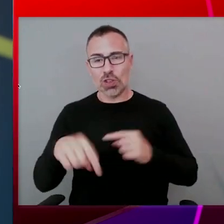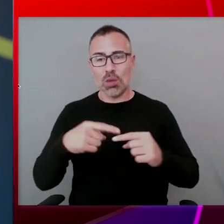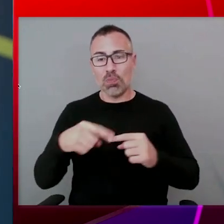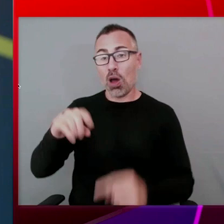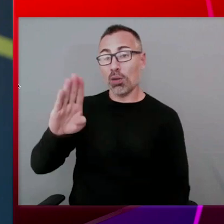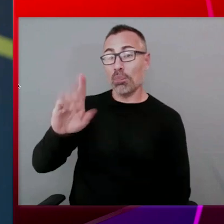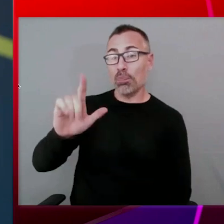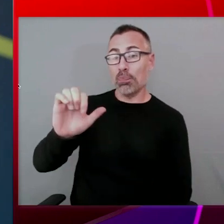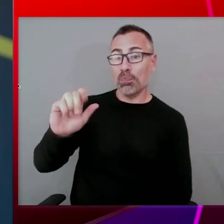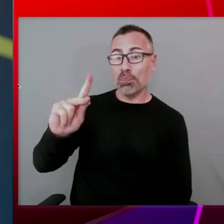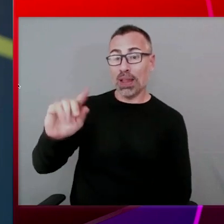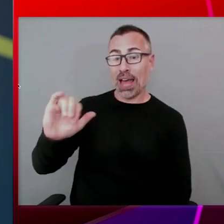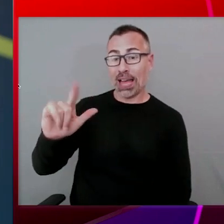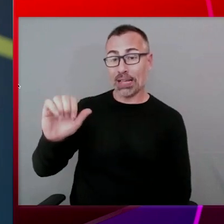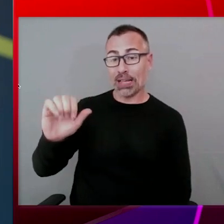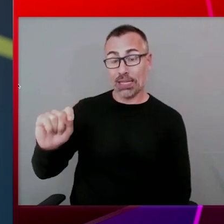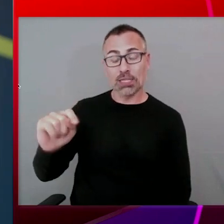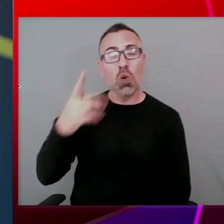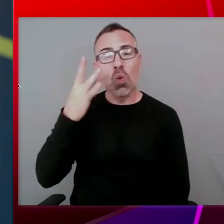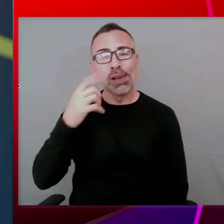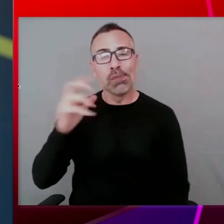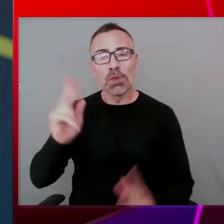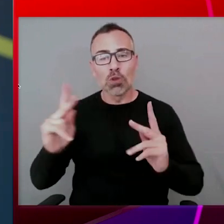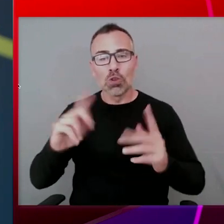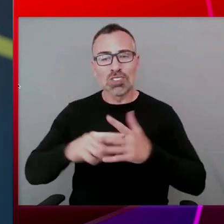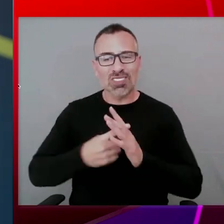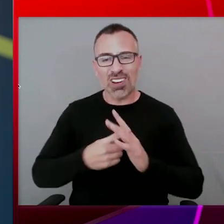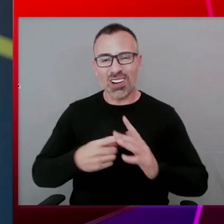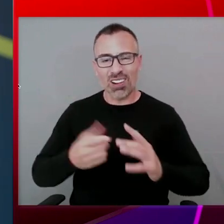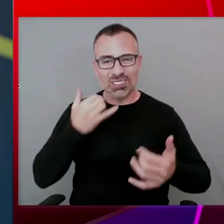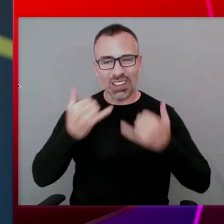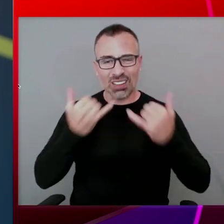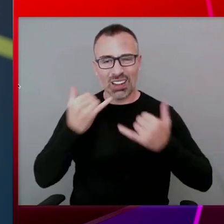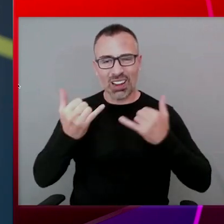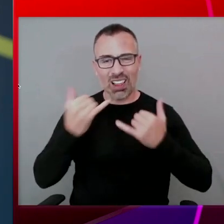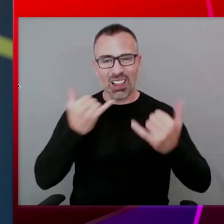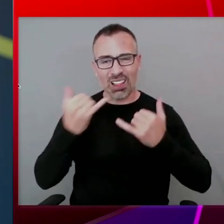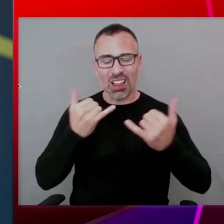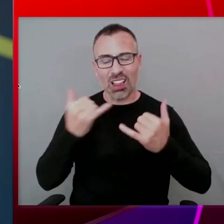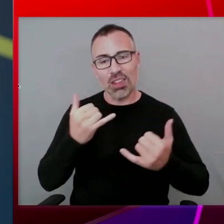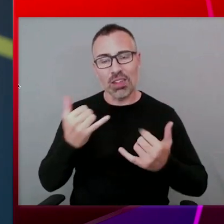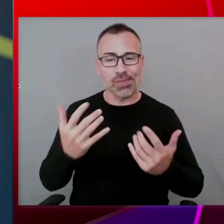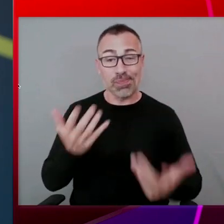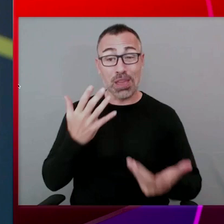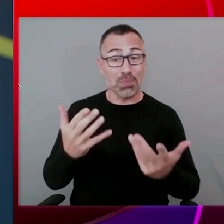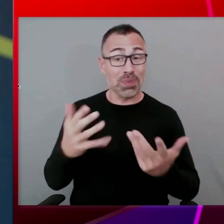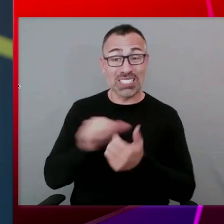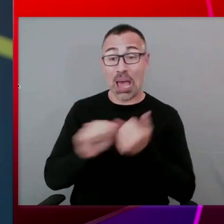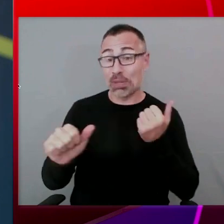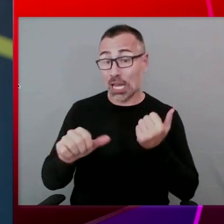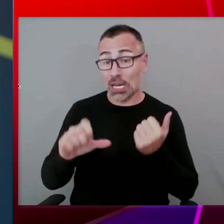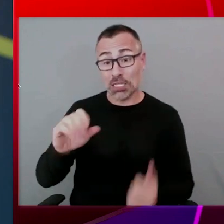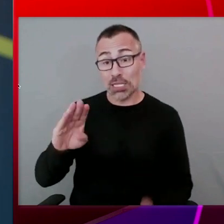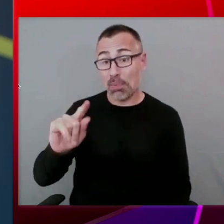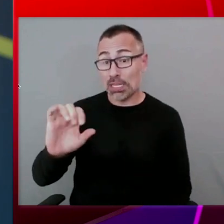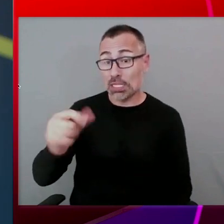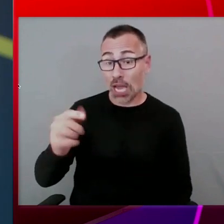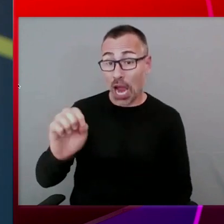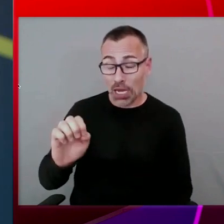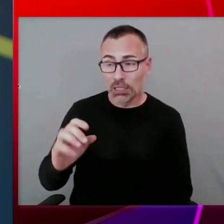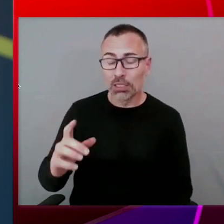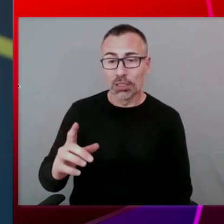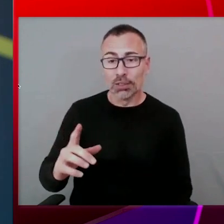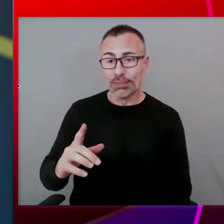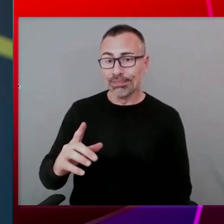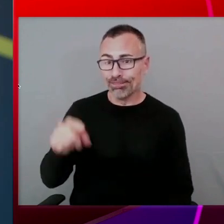helplines, people started to flood these lines. We don't know if it was sabotage at the time or what it might have been. But we actually, if you look